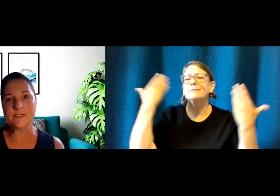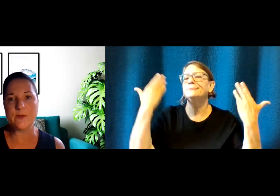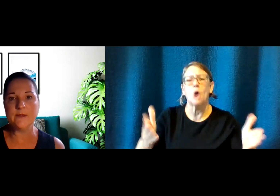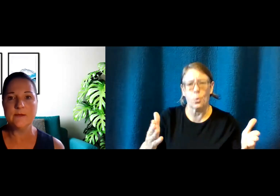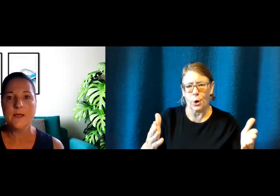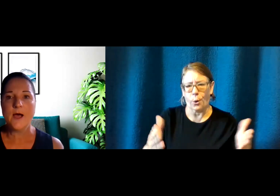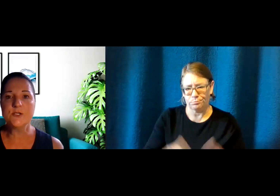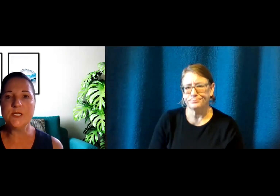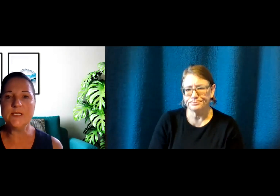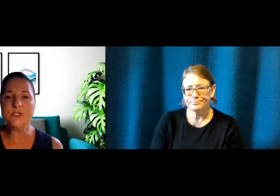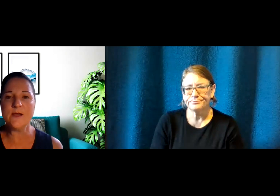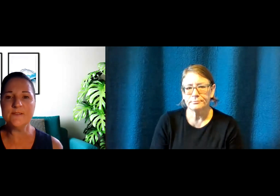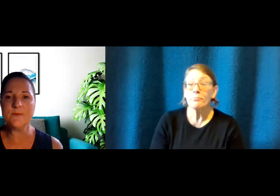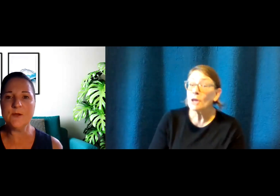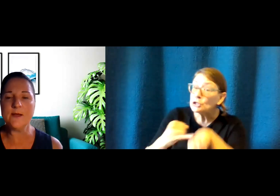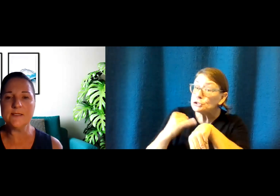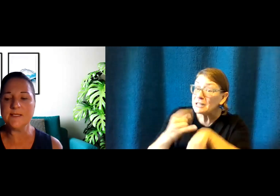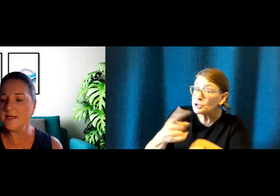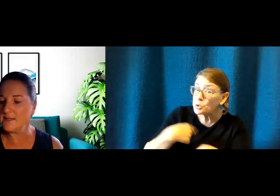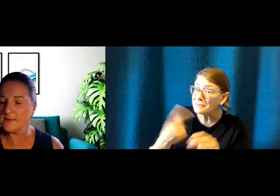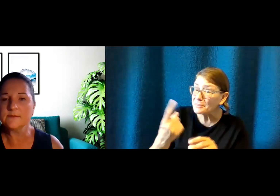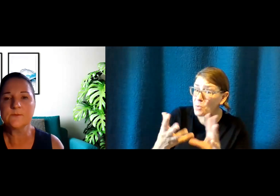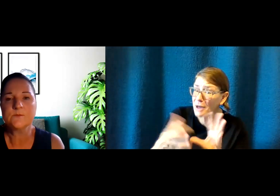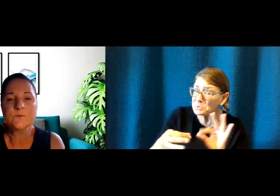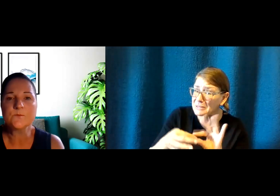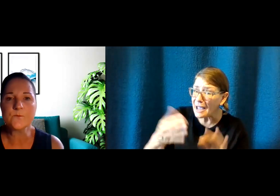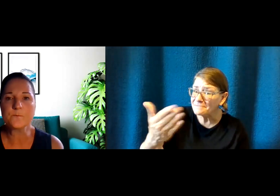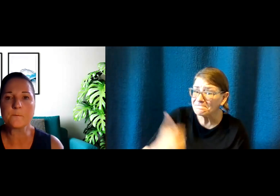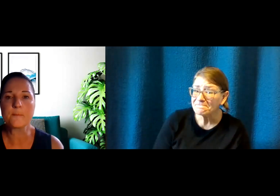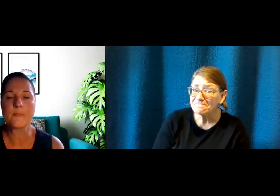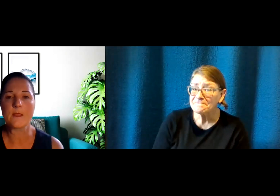to participate. Jeannie, did you have something you wanted to say?